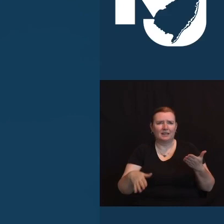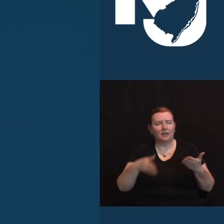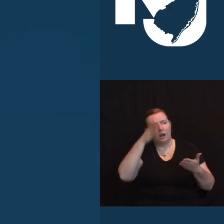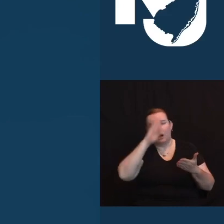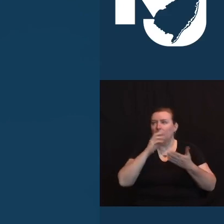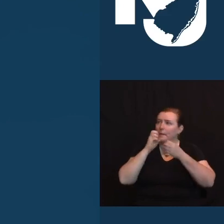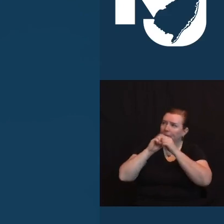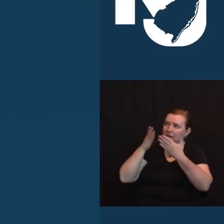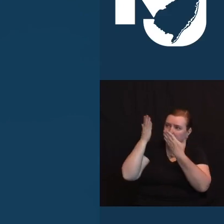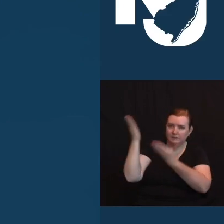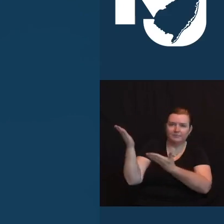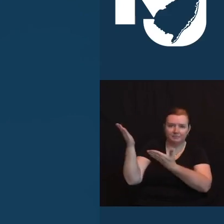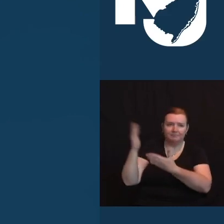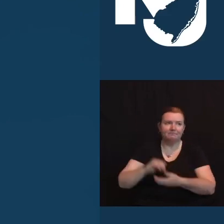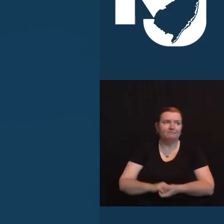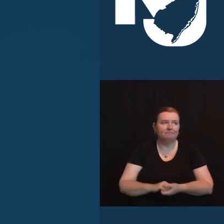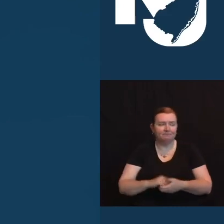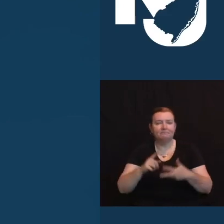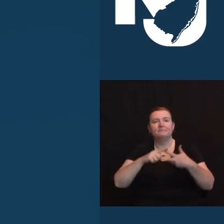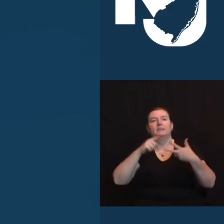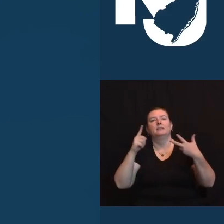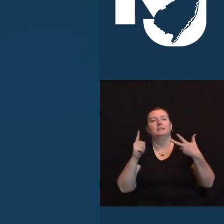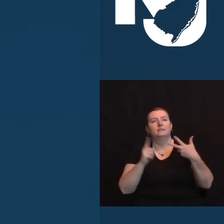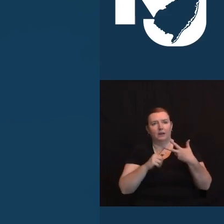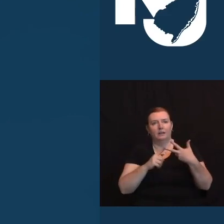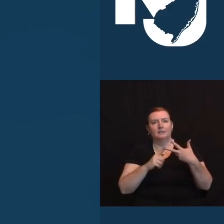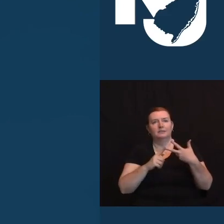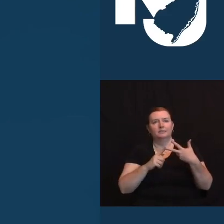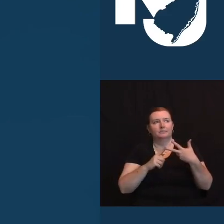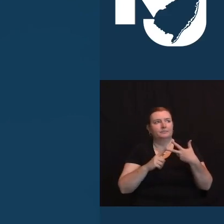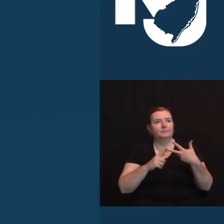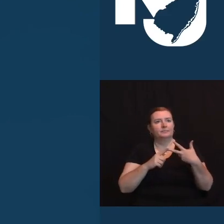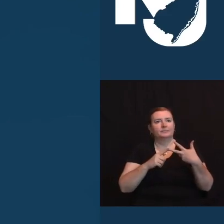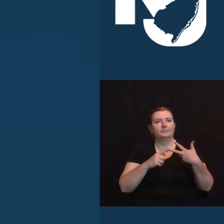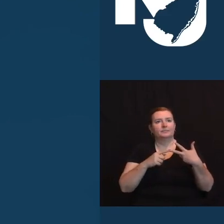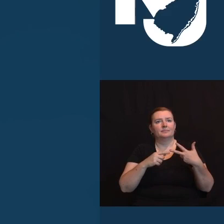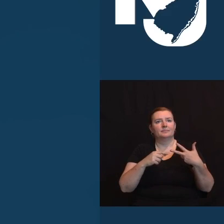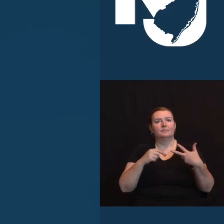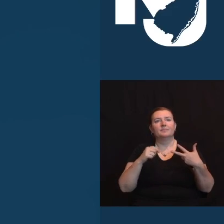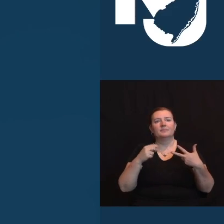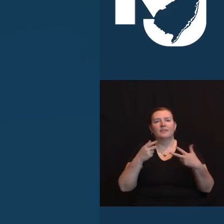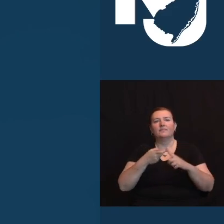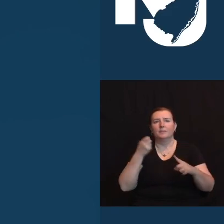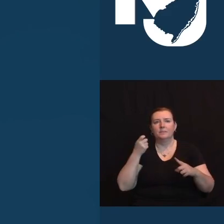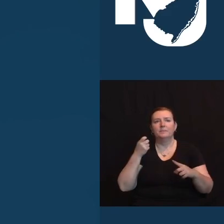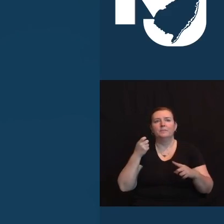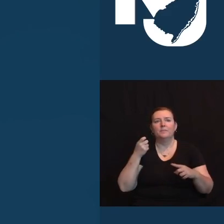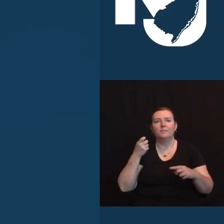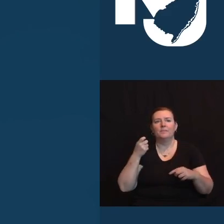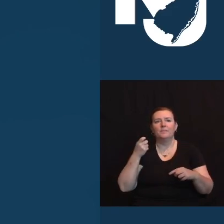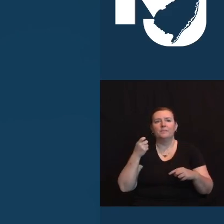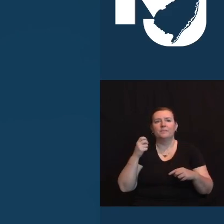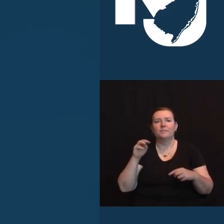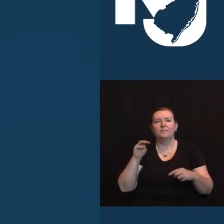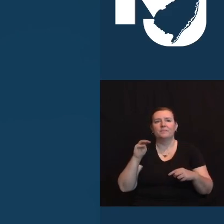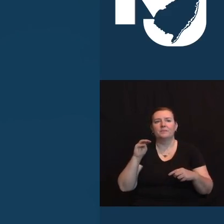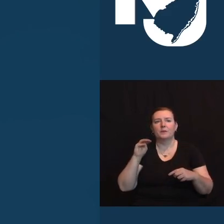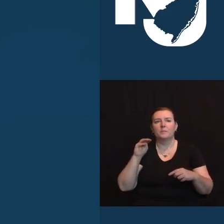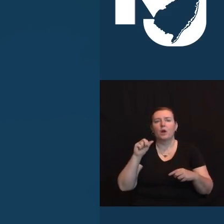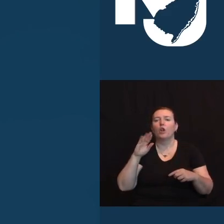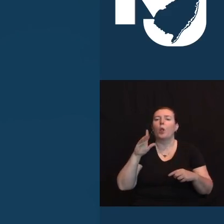family. And finally today, we remember Marlborough's Hedda Scheck. She was